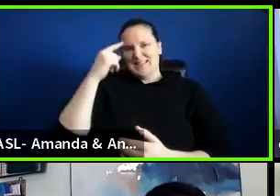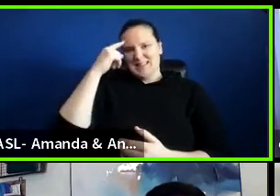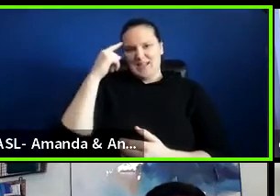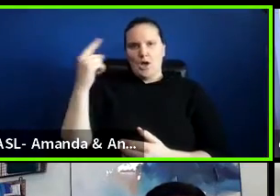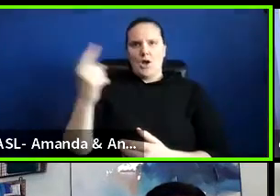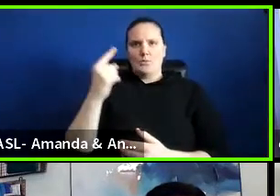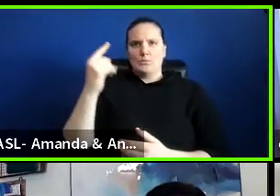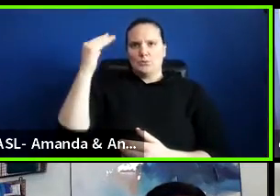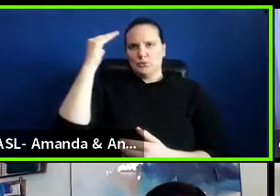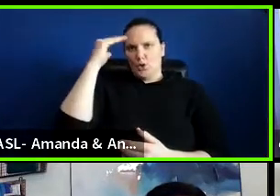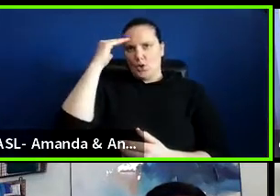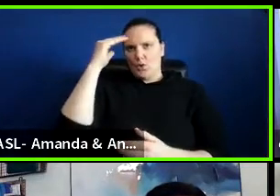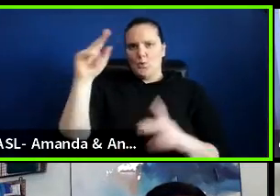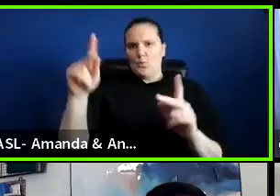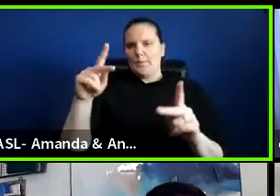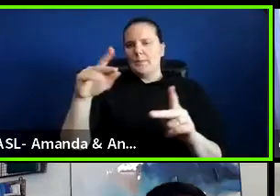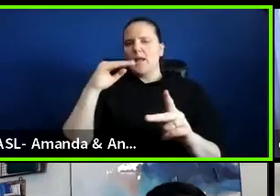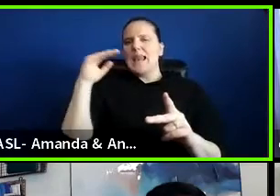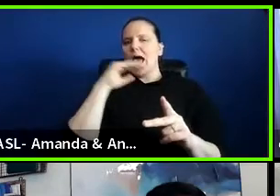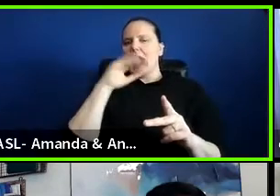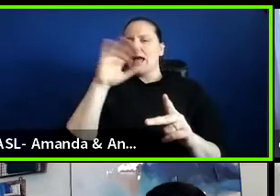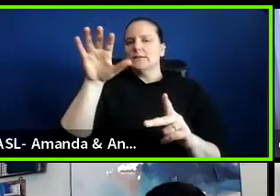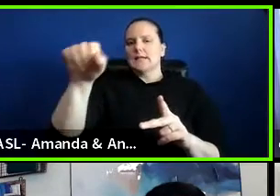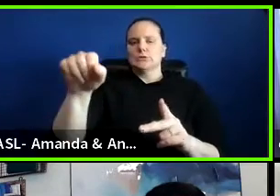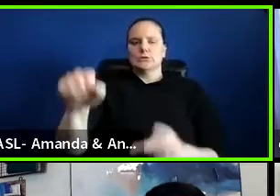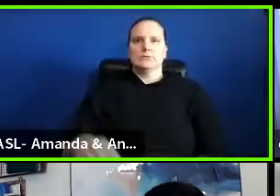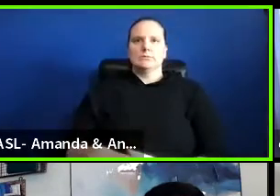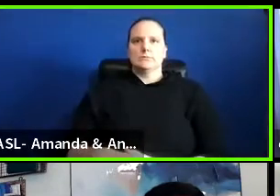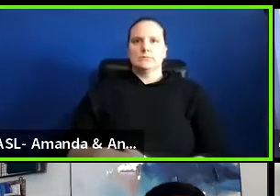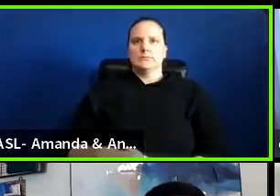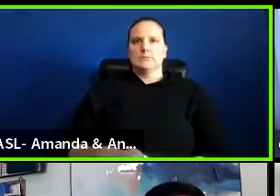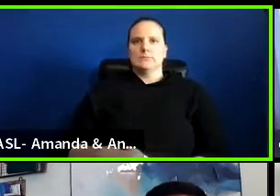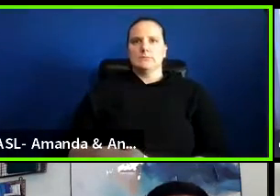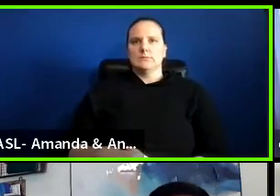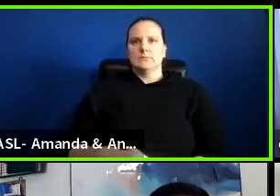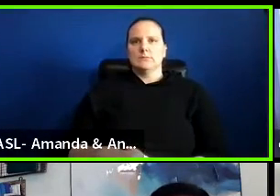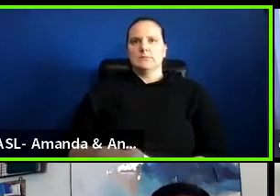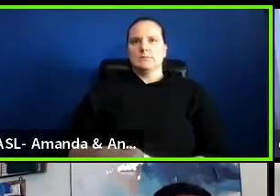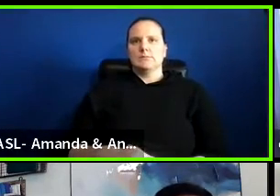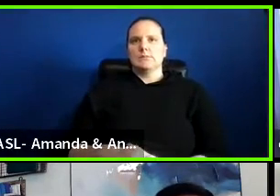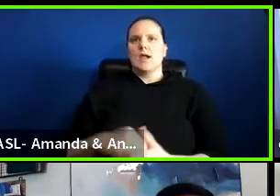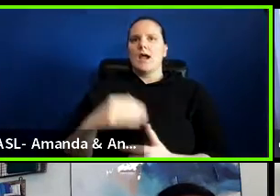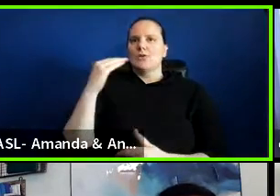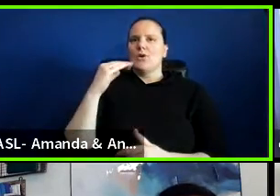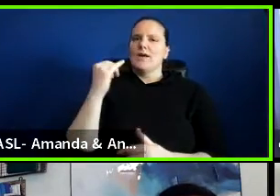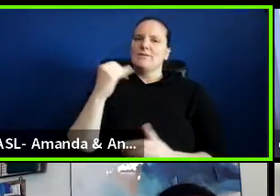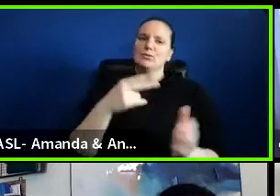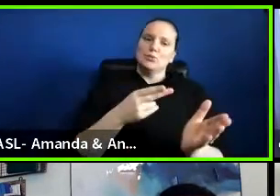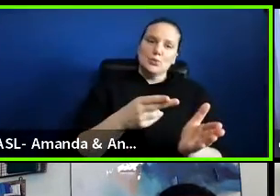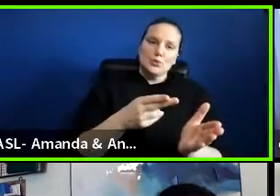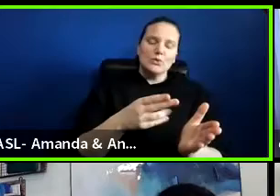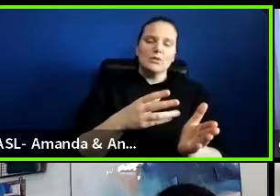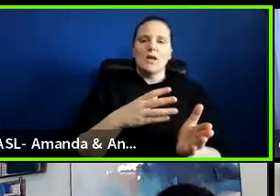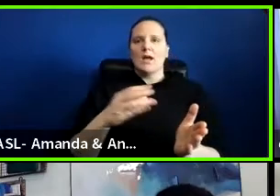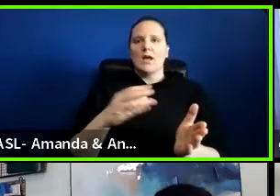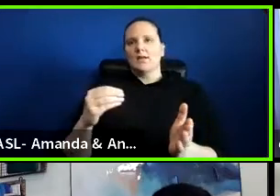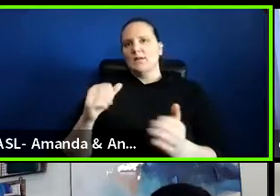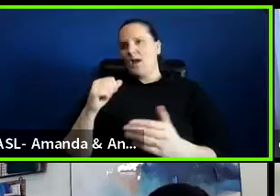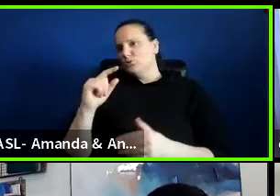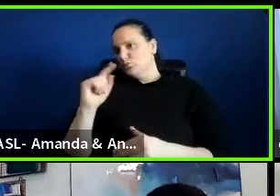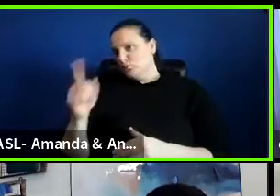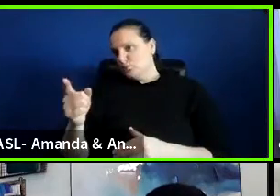always know when people are lying. So kind of like, I know when they're telling truth and when not telling